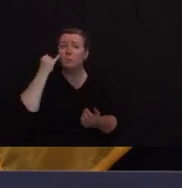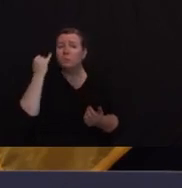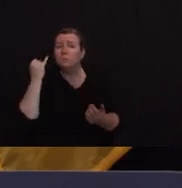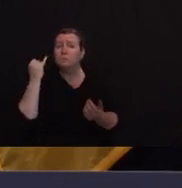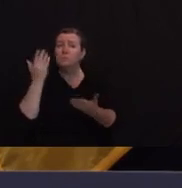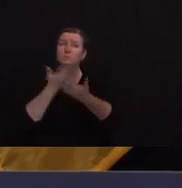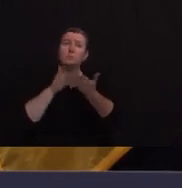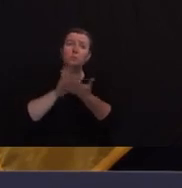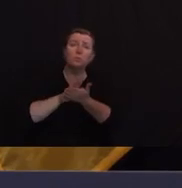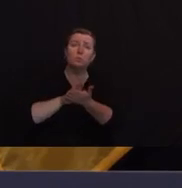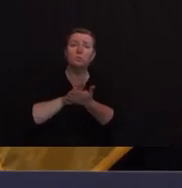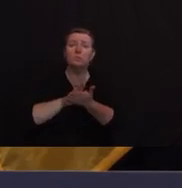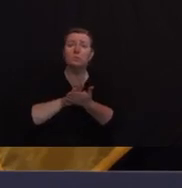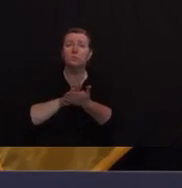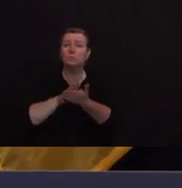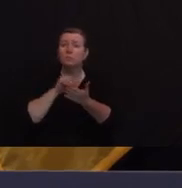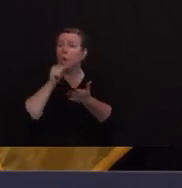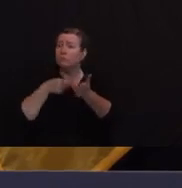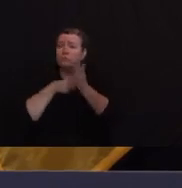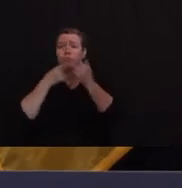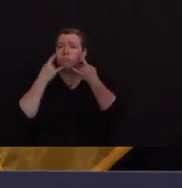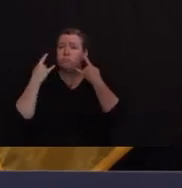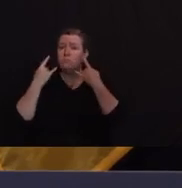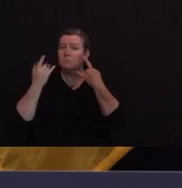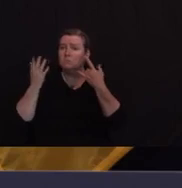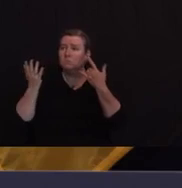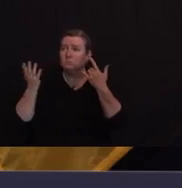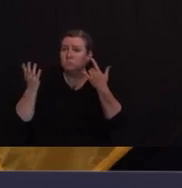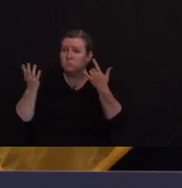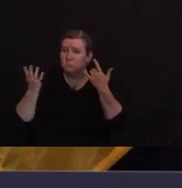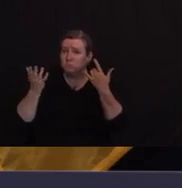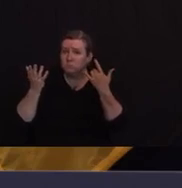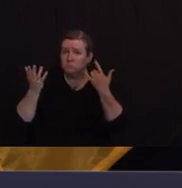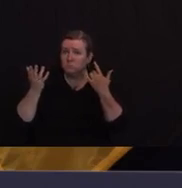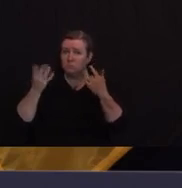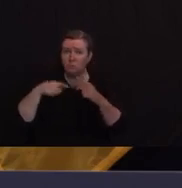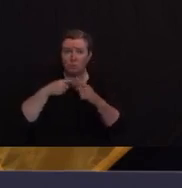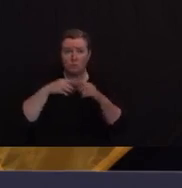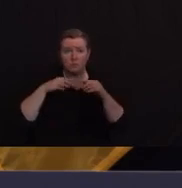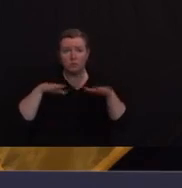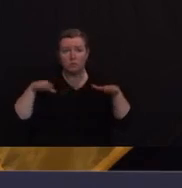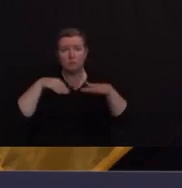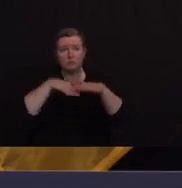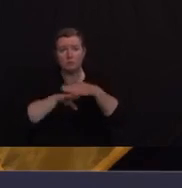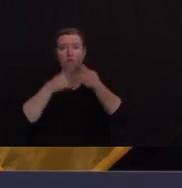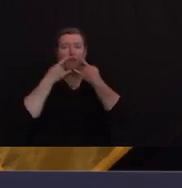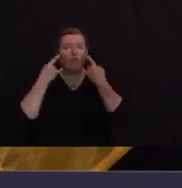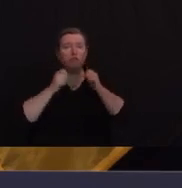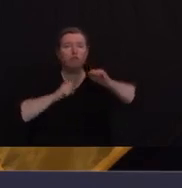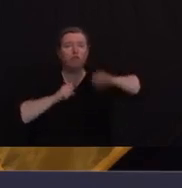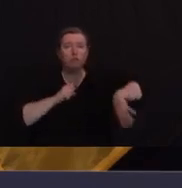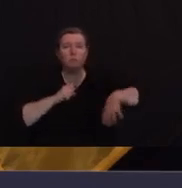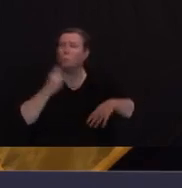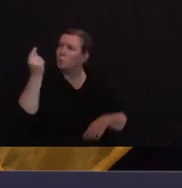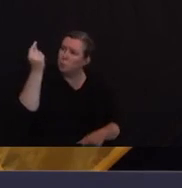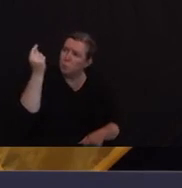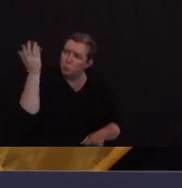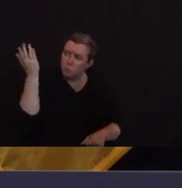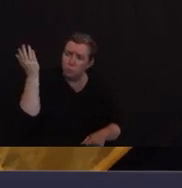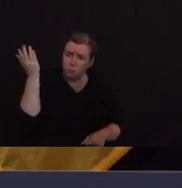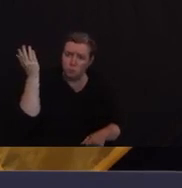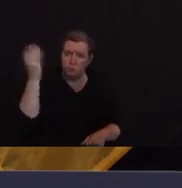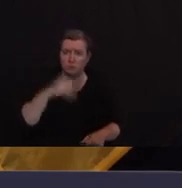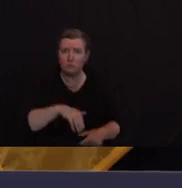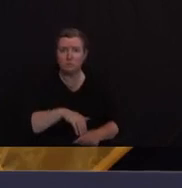not enforcing the masks once kids are inside the schools? I think the answer on boosters, if you mean